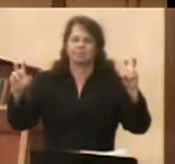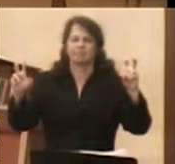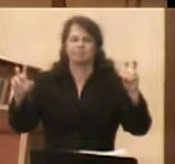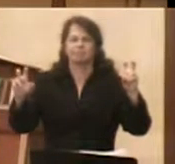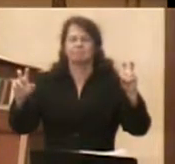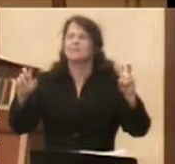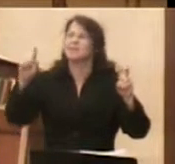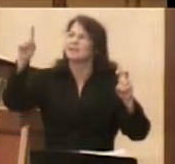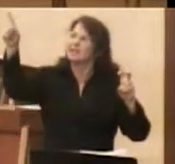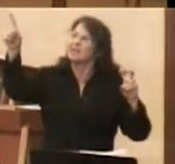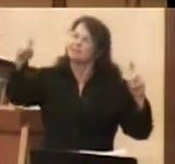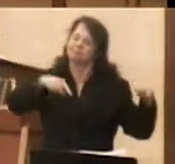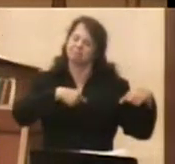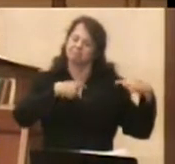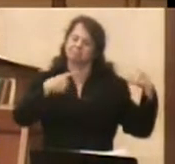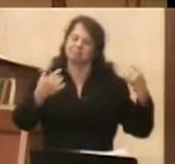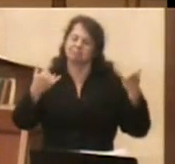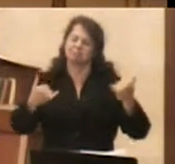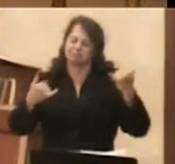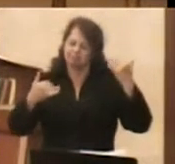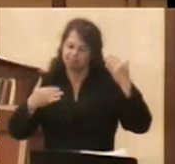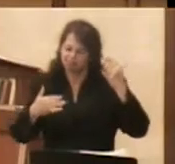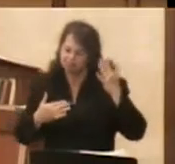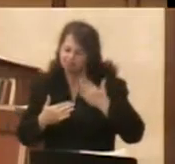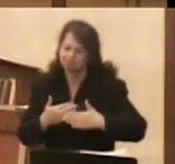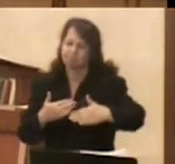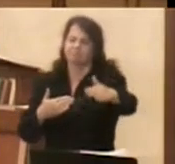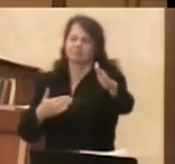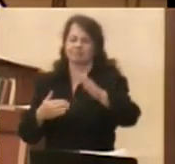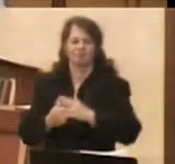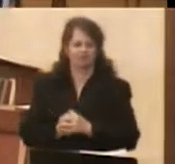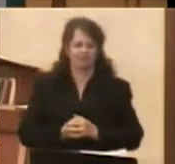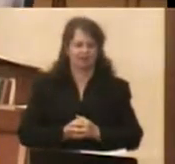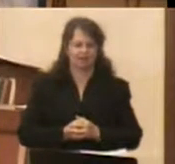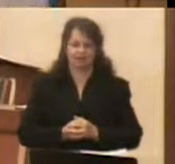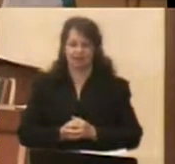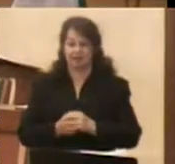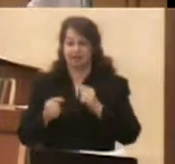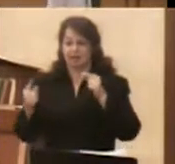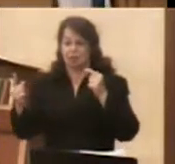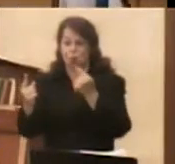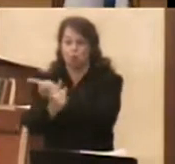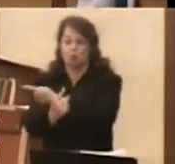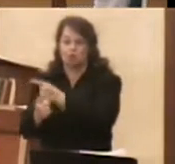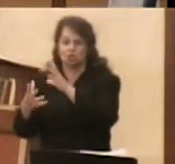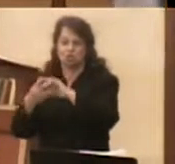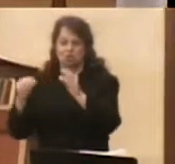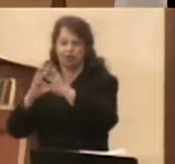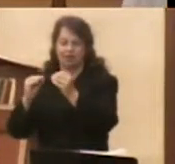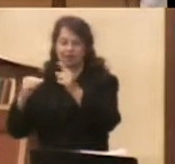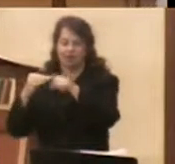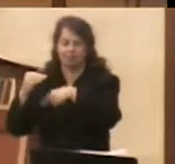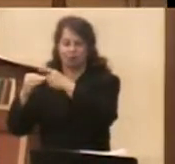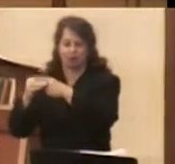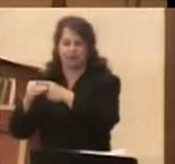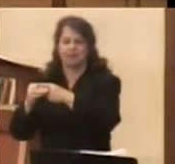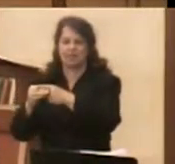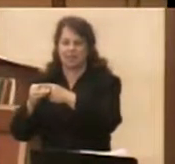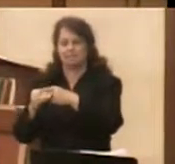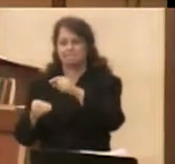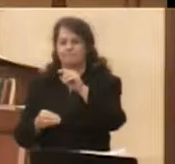to come. Reminds me of a story of the presiding bishop of the Episcopal Church. He was new to